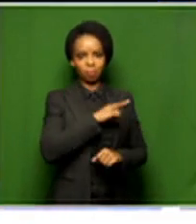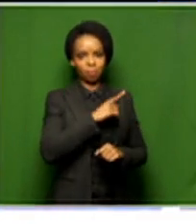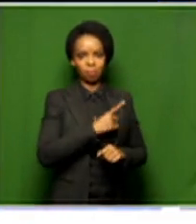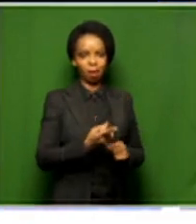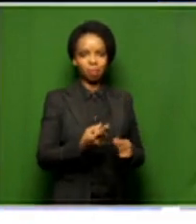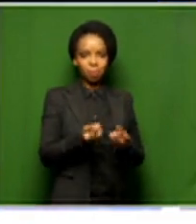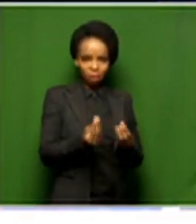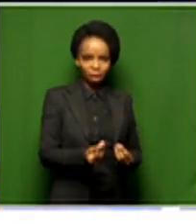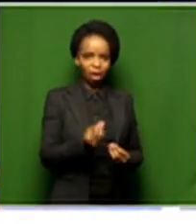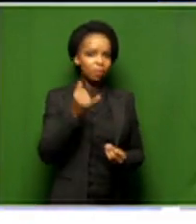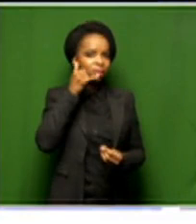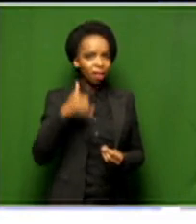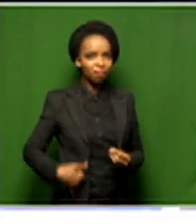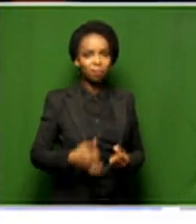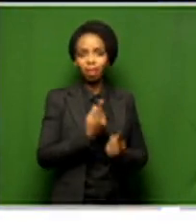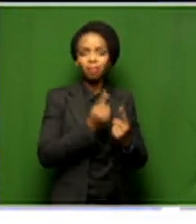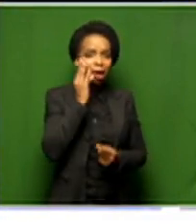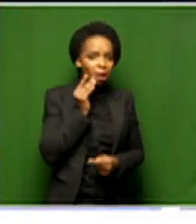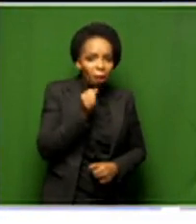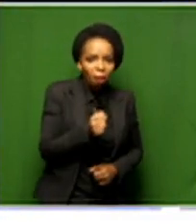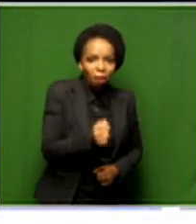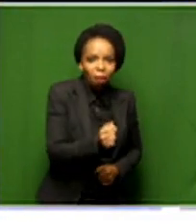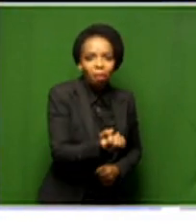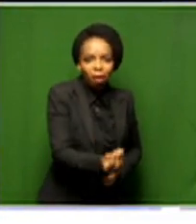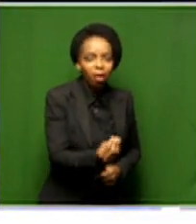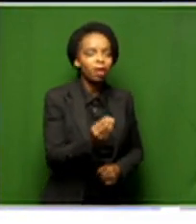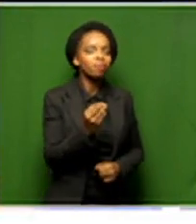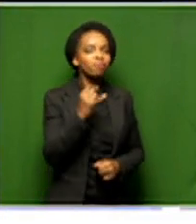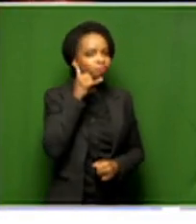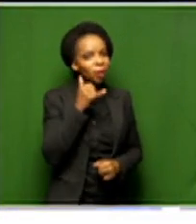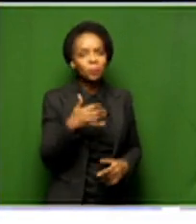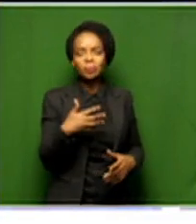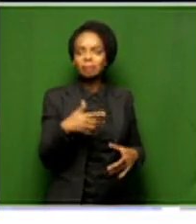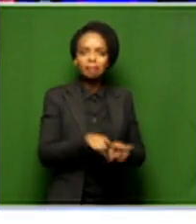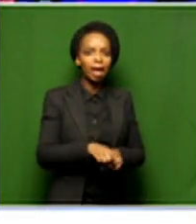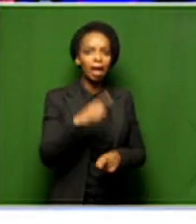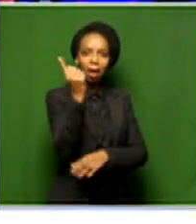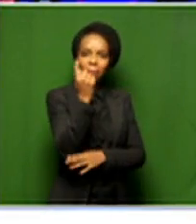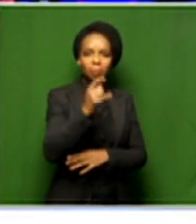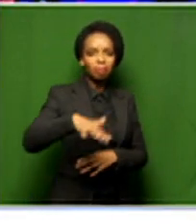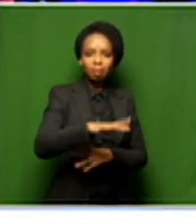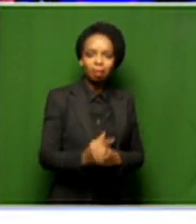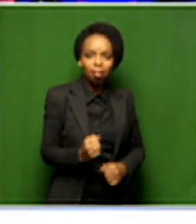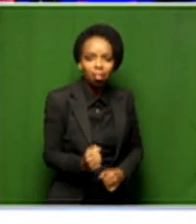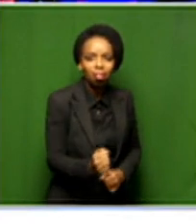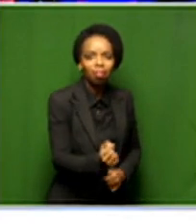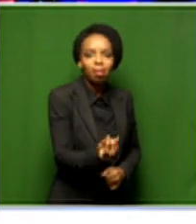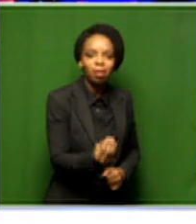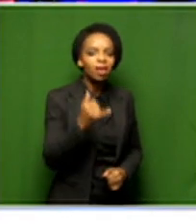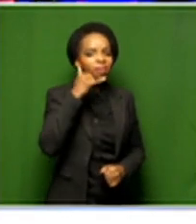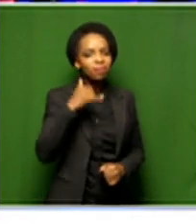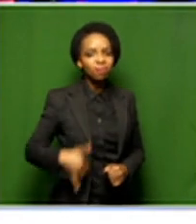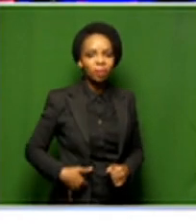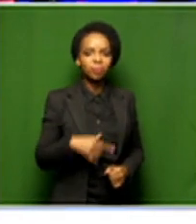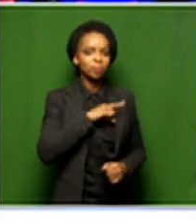cell phones, even grannies use cell phones, even people in rural areas use cell phones. So location and age is not an excuse not to use a